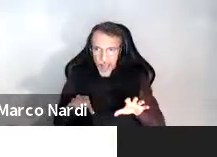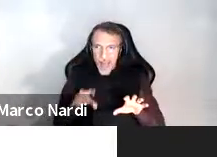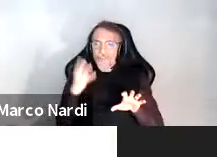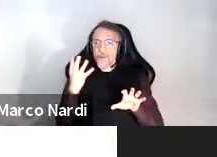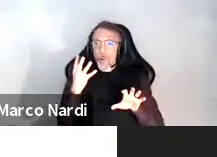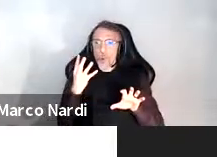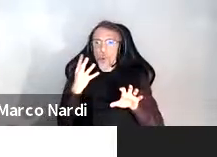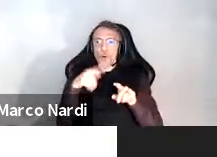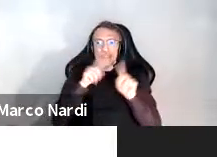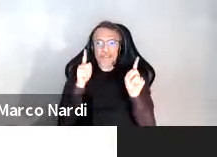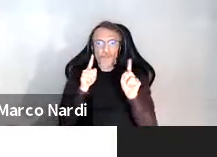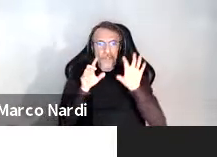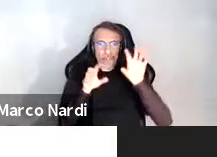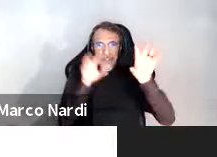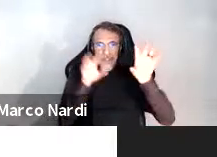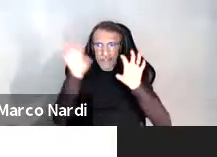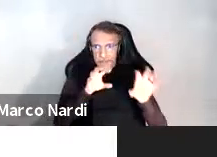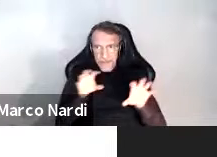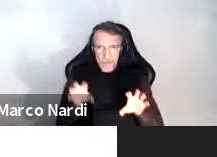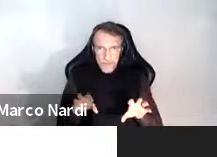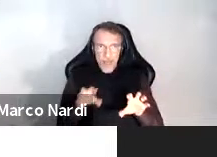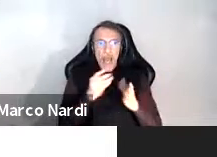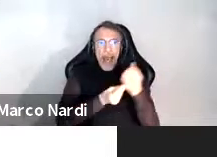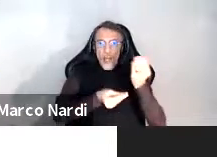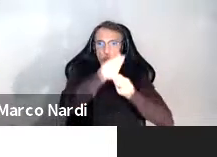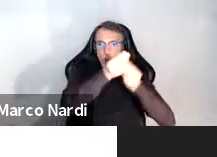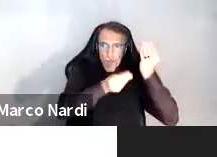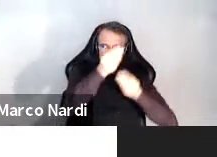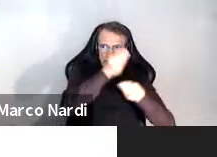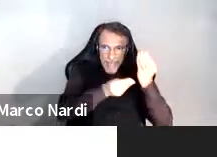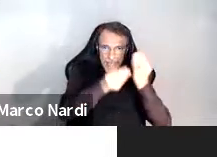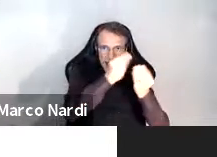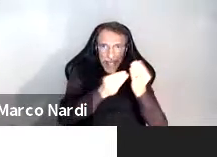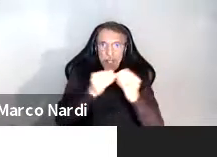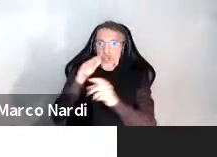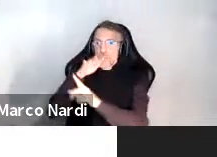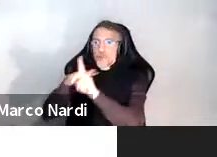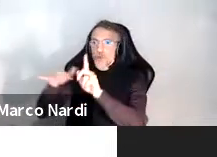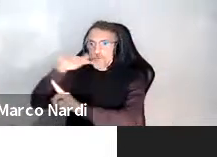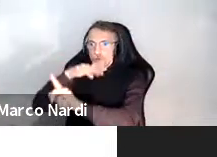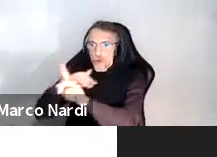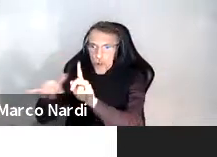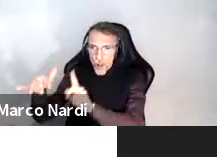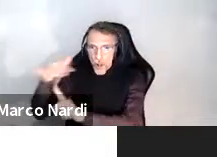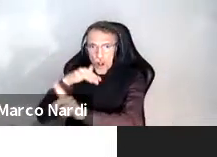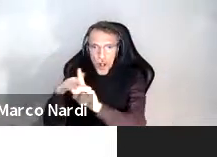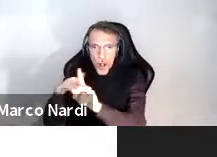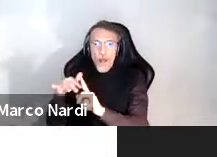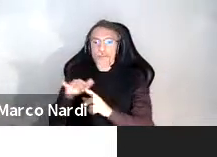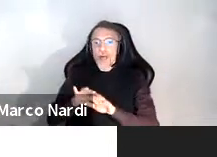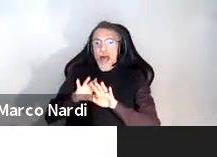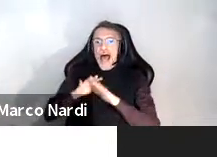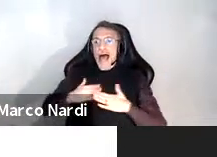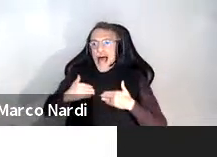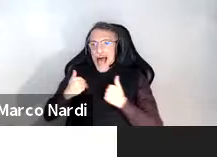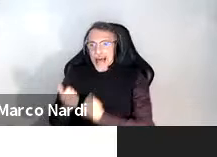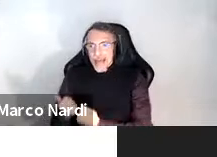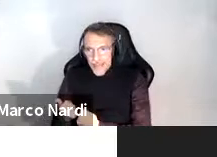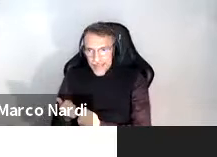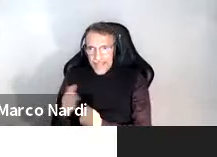different ways. One being economic, another one being social, and of course the health, and then I classify others